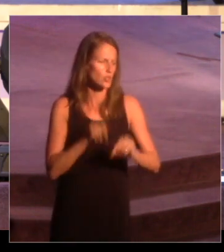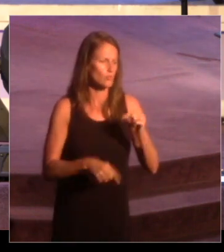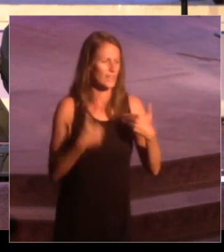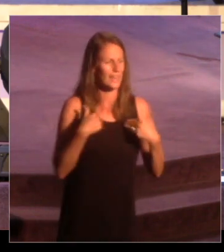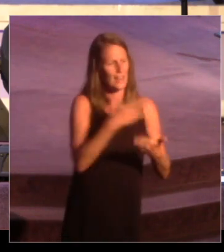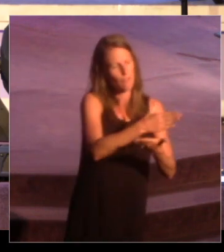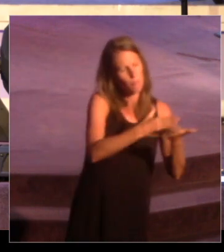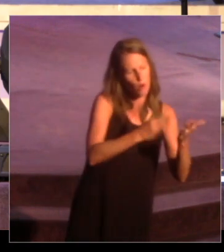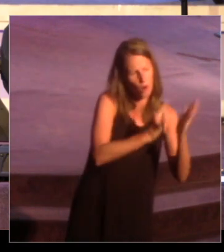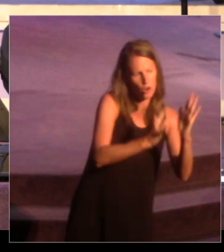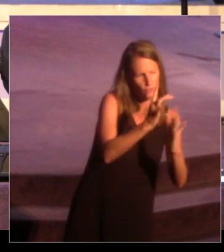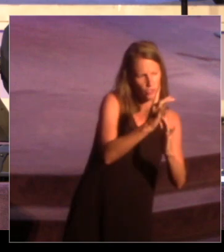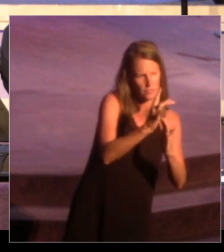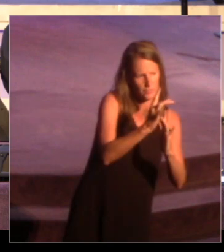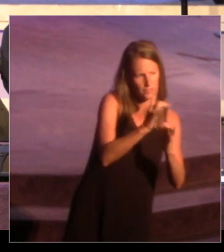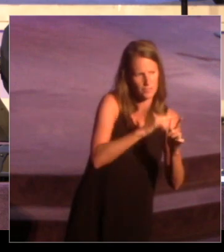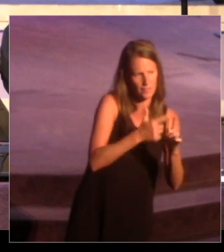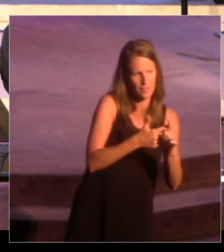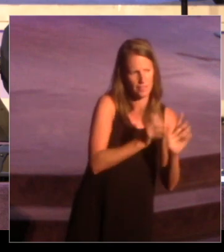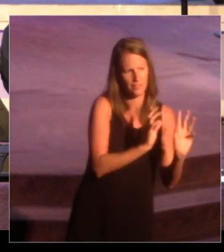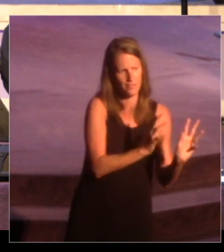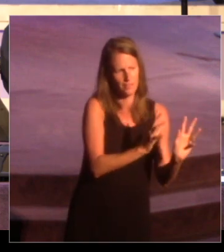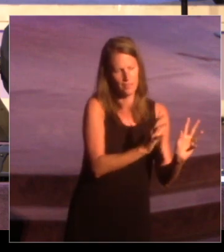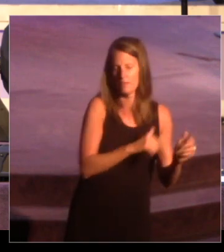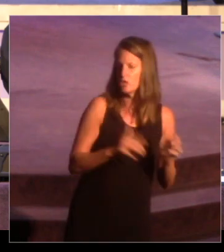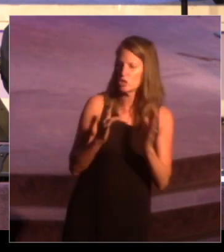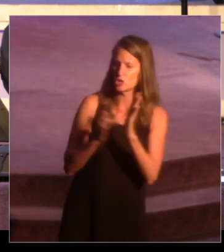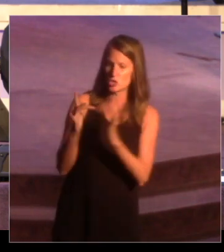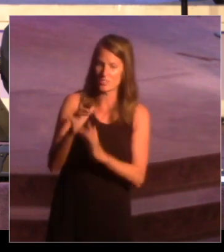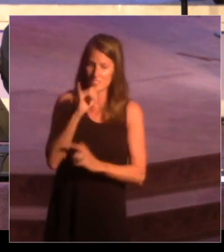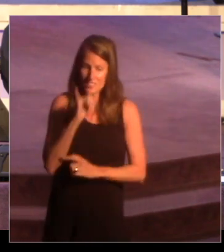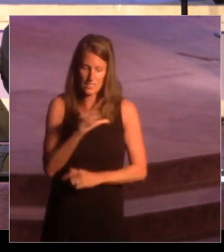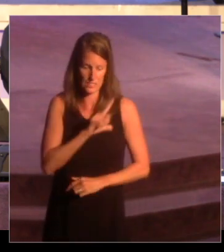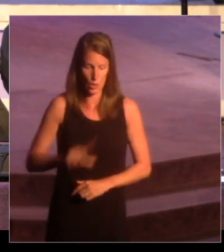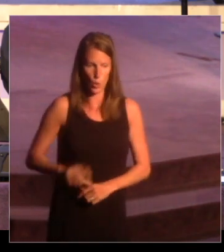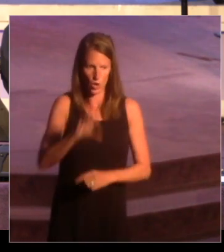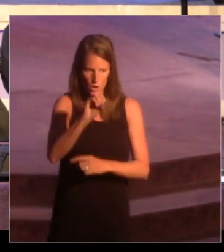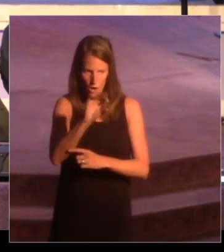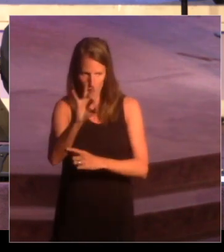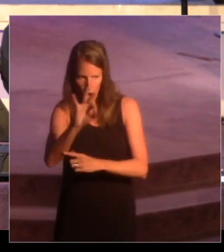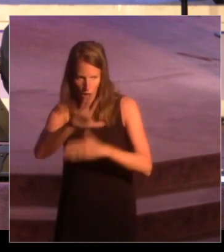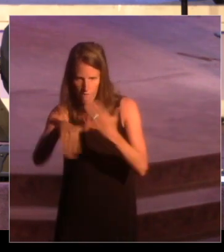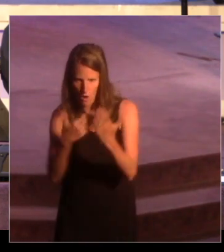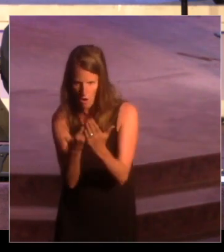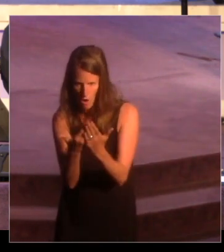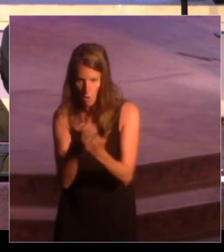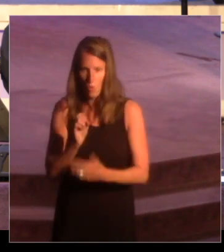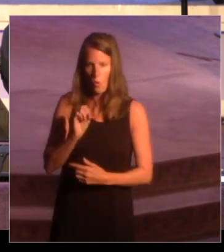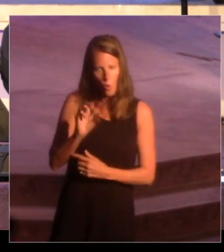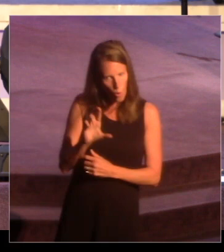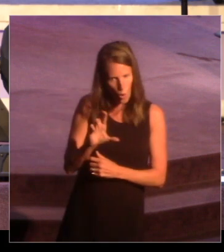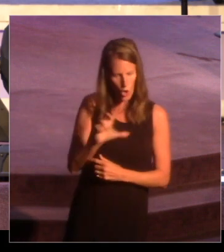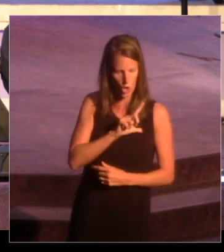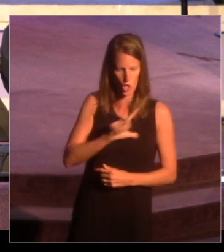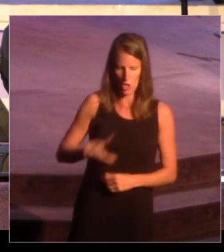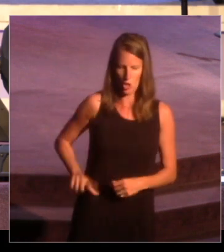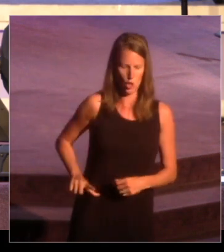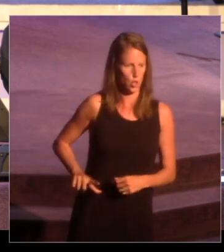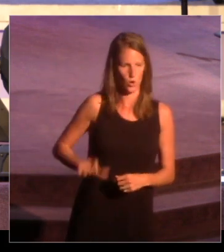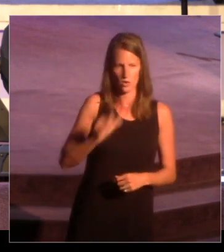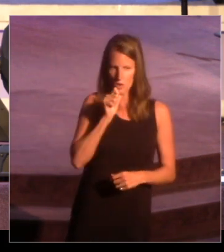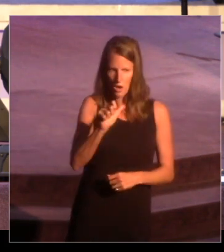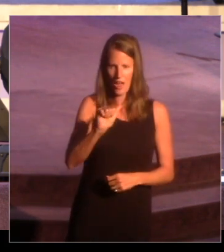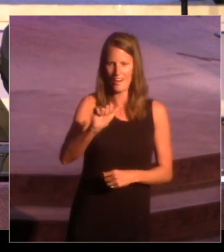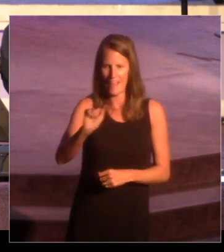it. And we would hear phrases like, "Jesus is either Lord of all or he's not Lord at all."